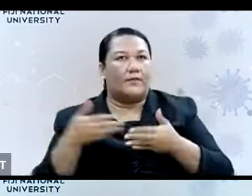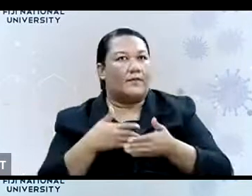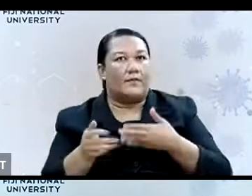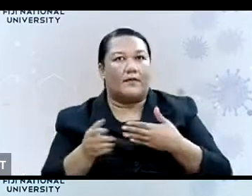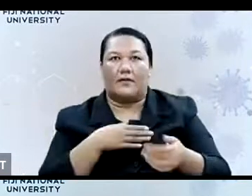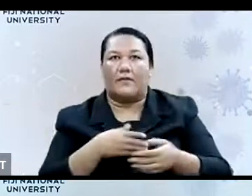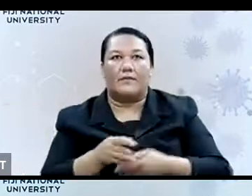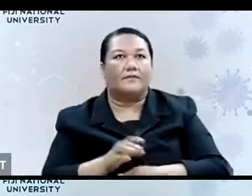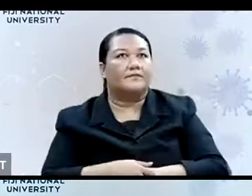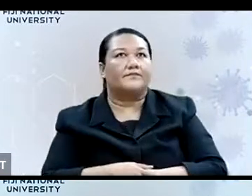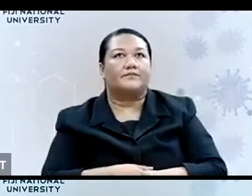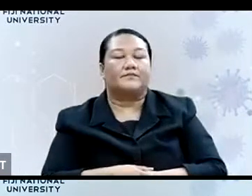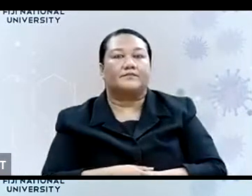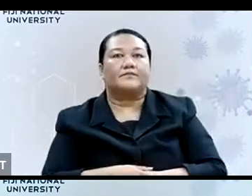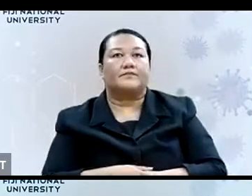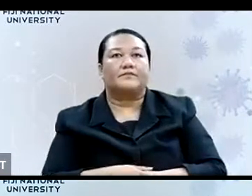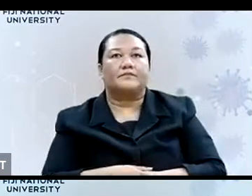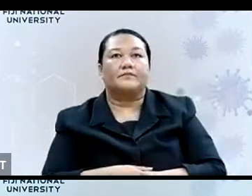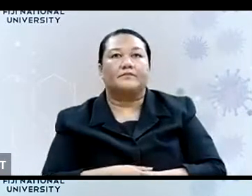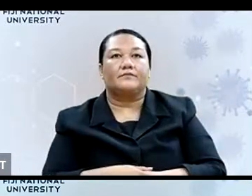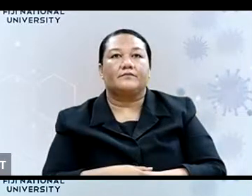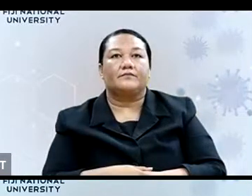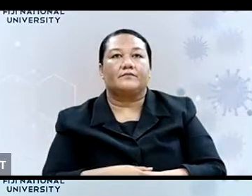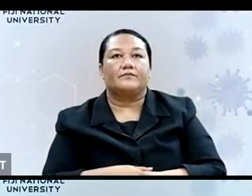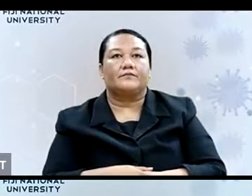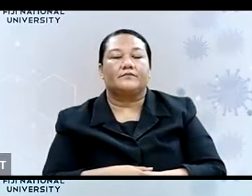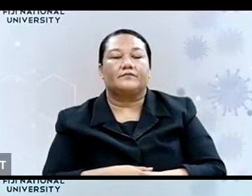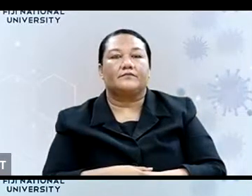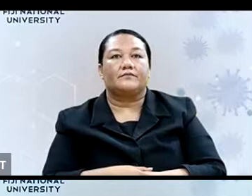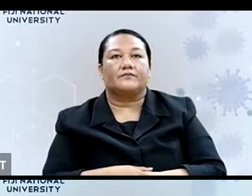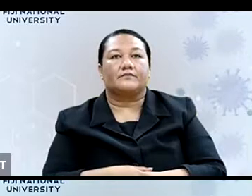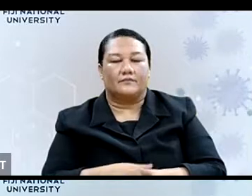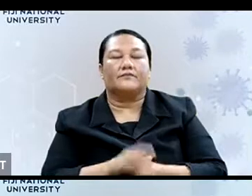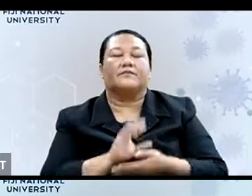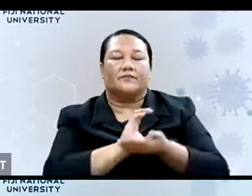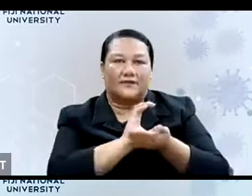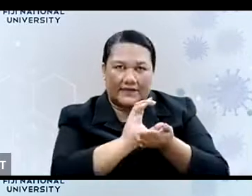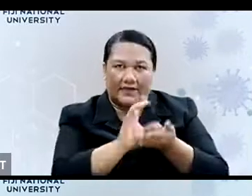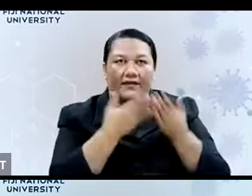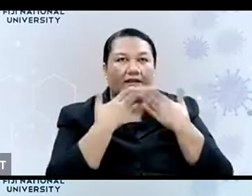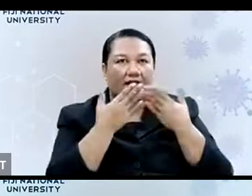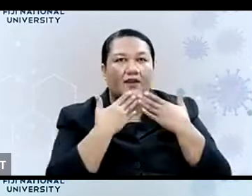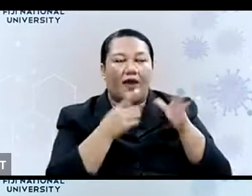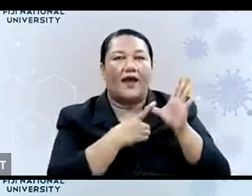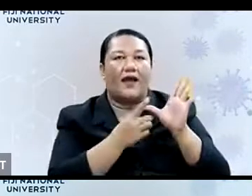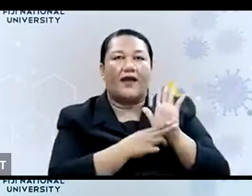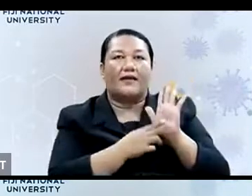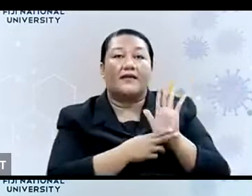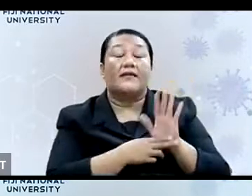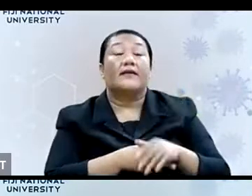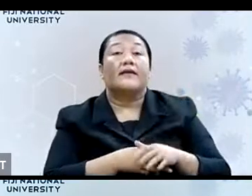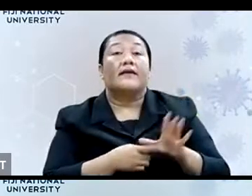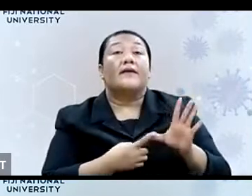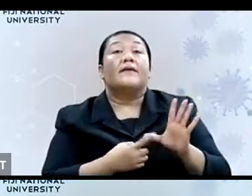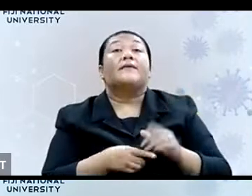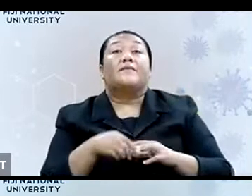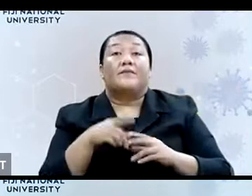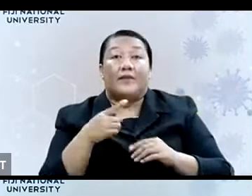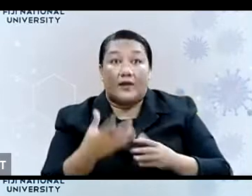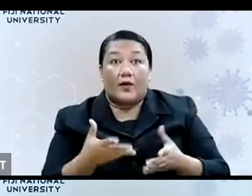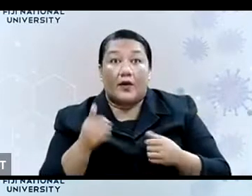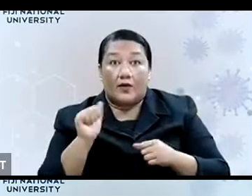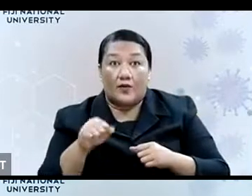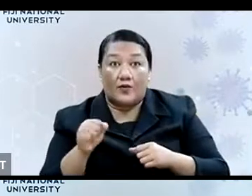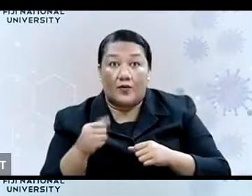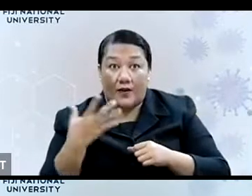All right. Thank you, Anna. Yeah, that's clear. I think the next question is to all three of us, so Peter, James, and Alicia,